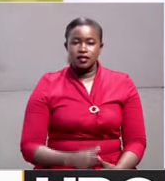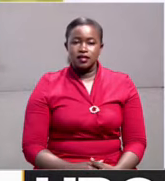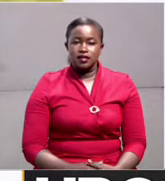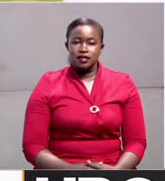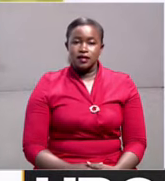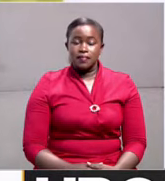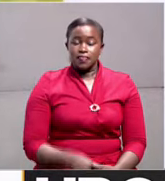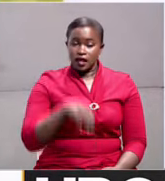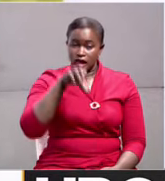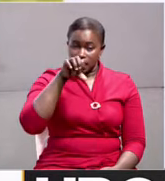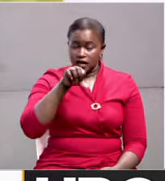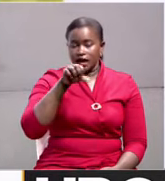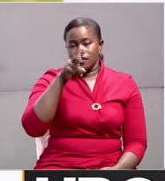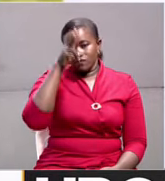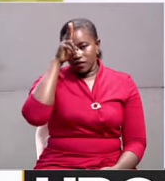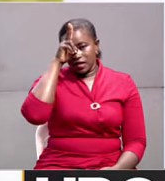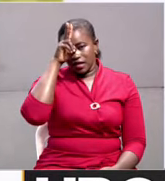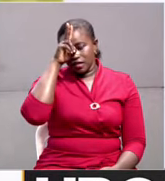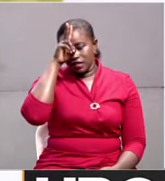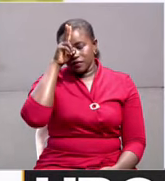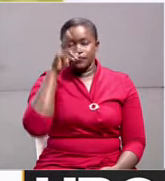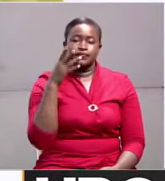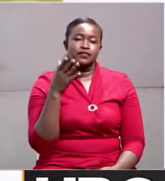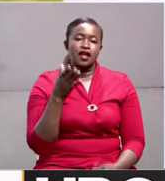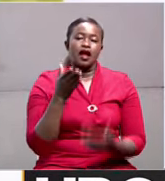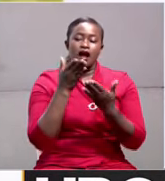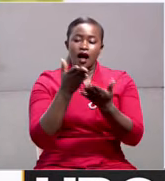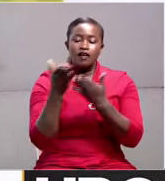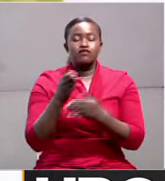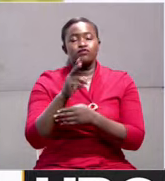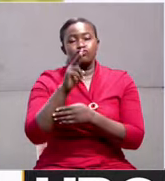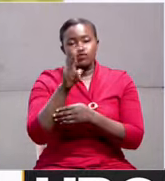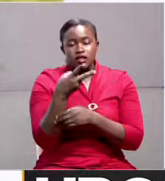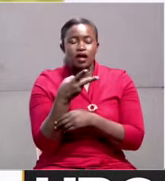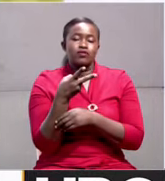and the 9 villages have got